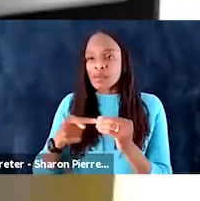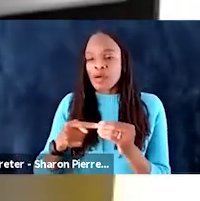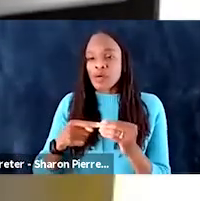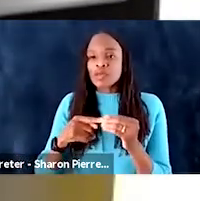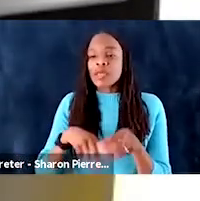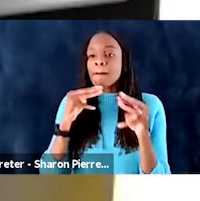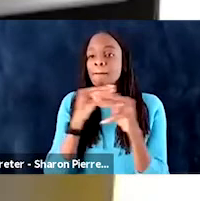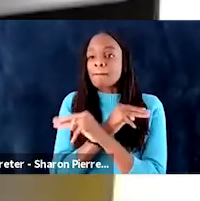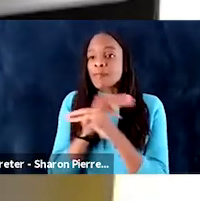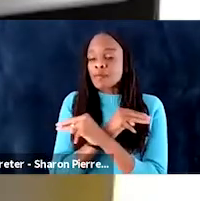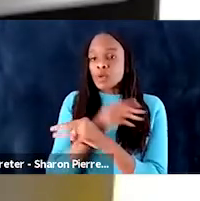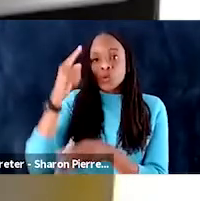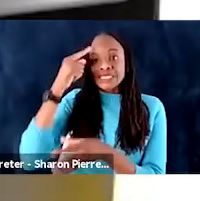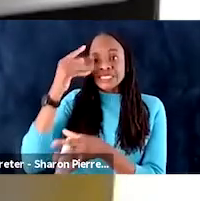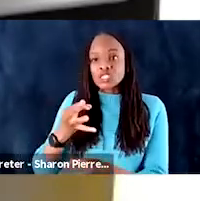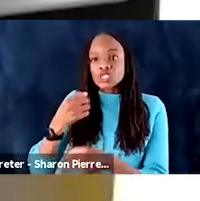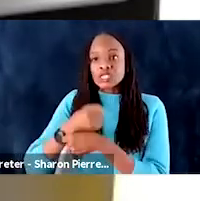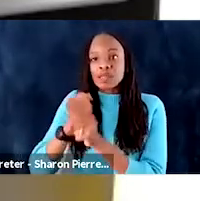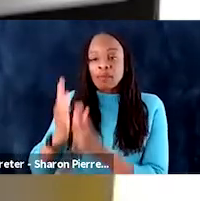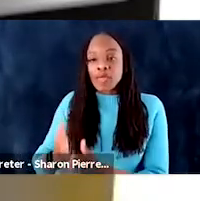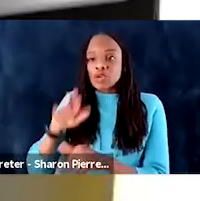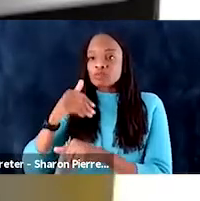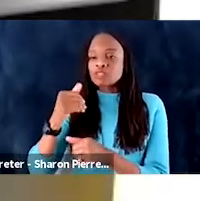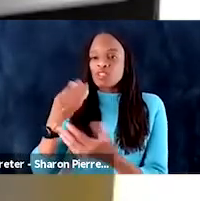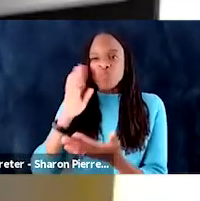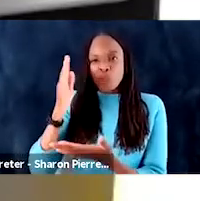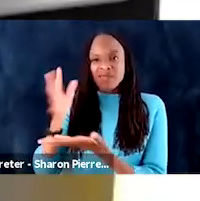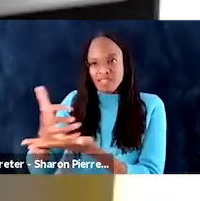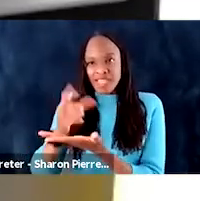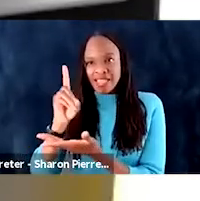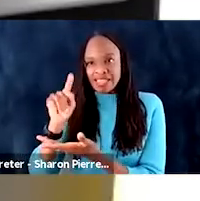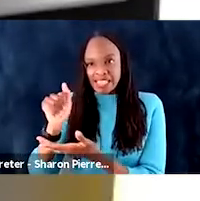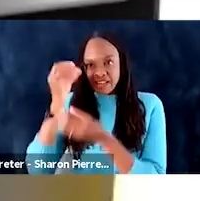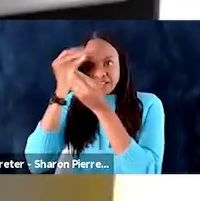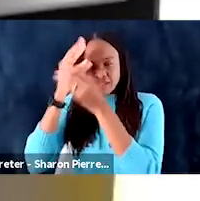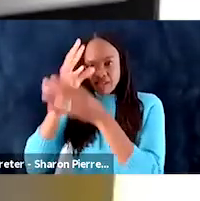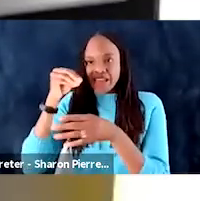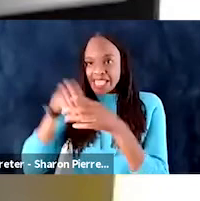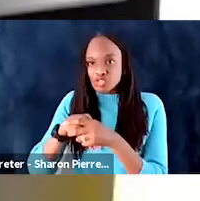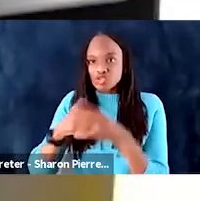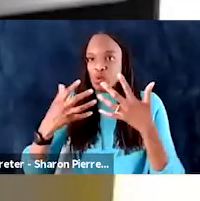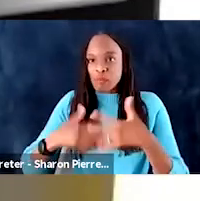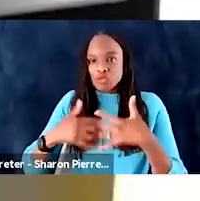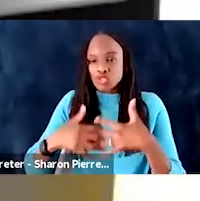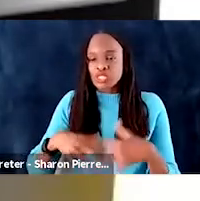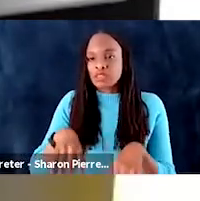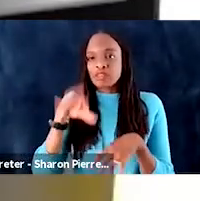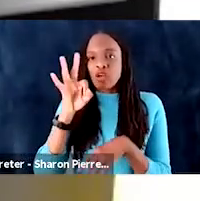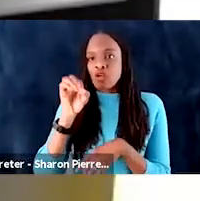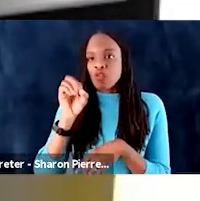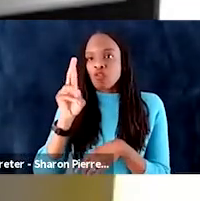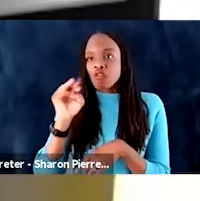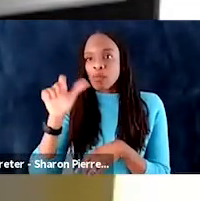mathematical decision makers. So a set of data is collected, it is piped into a machine, a formula